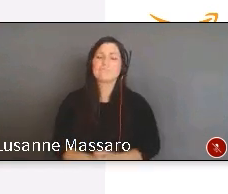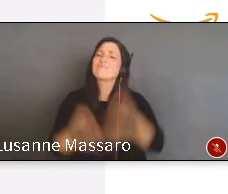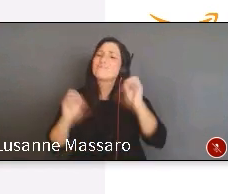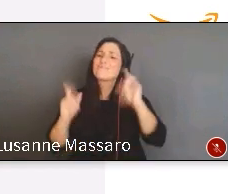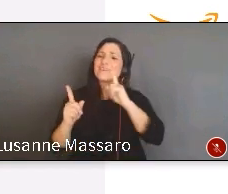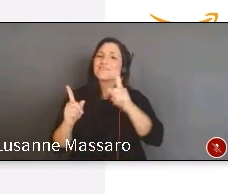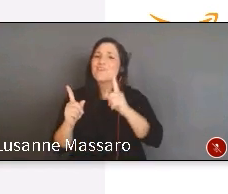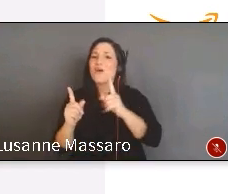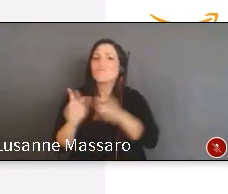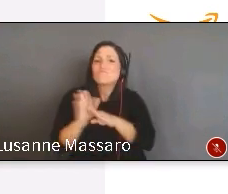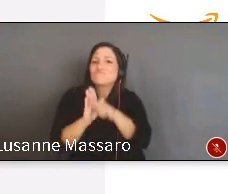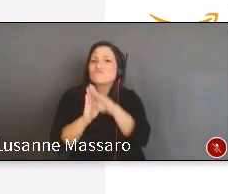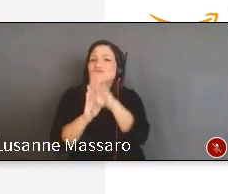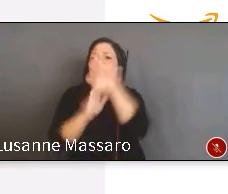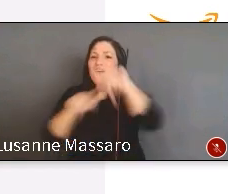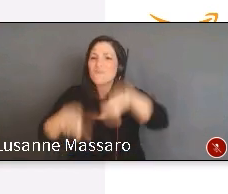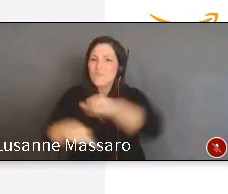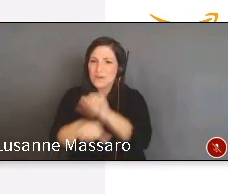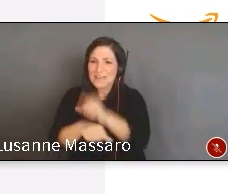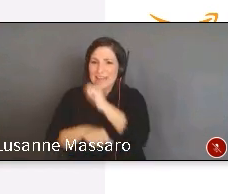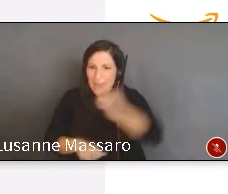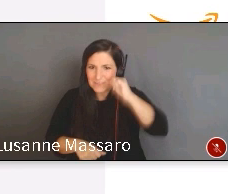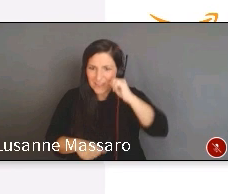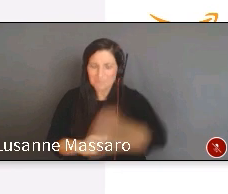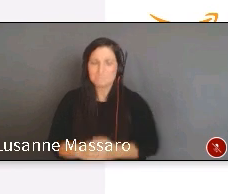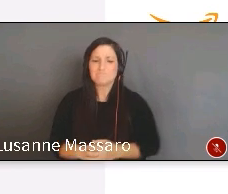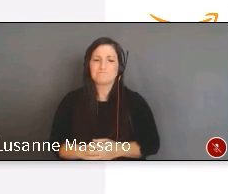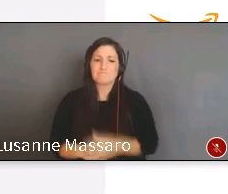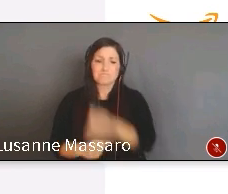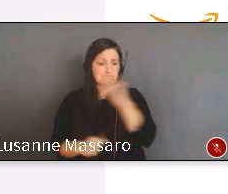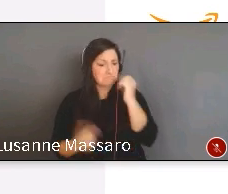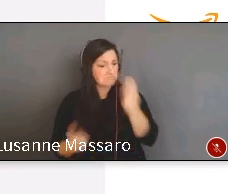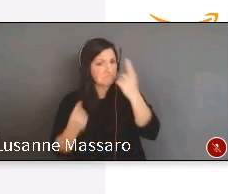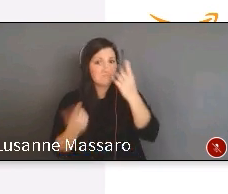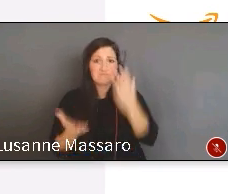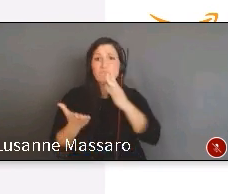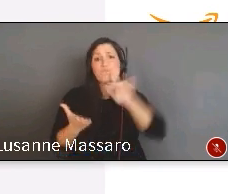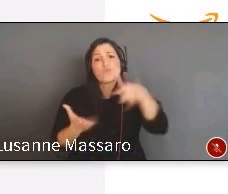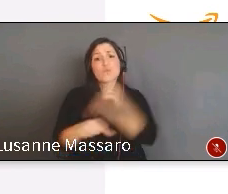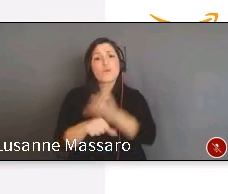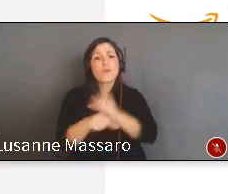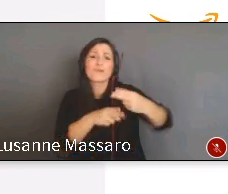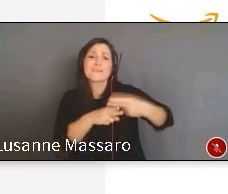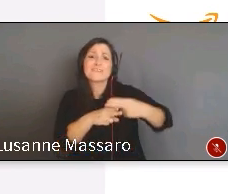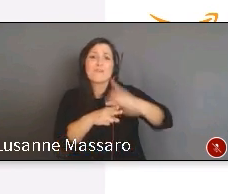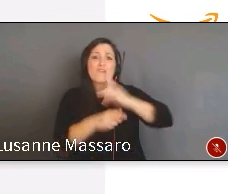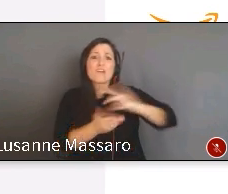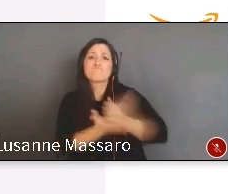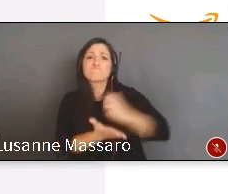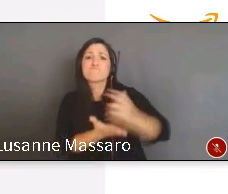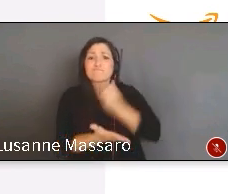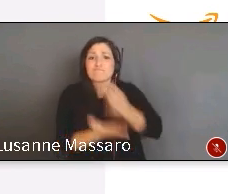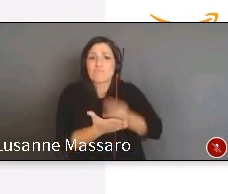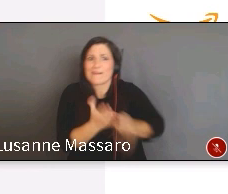Amazon. So Amazon understands that you may only want to work with Amazon temporarily just to get extra money, which is completely